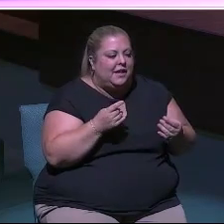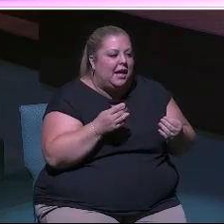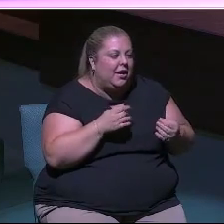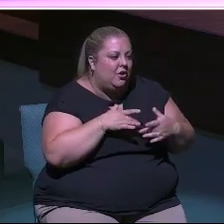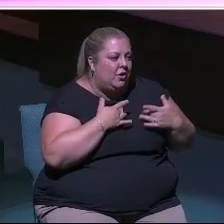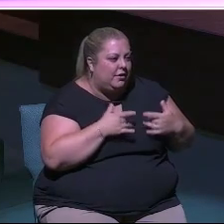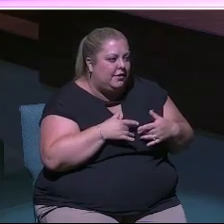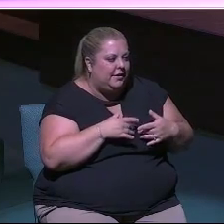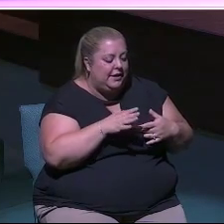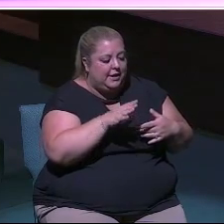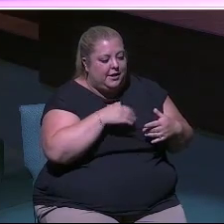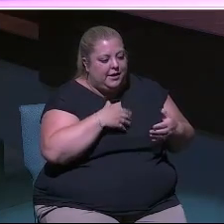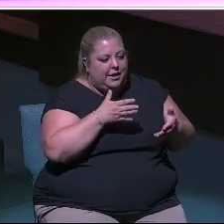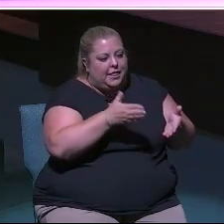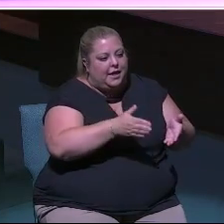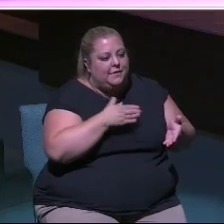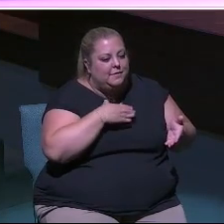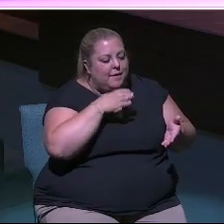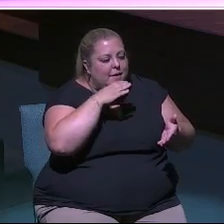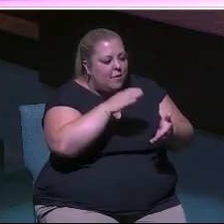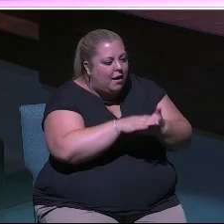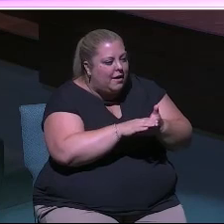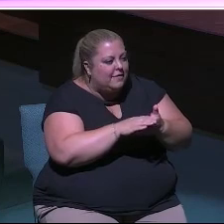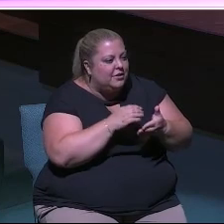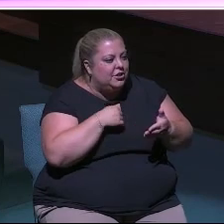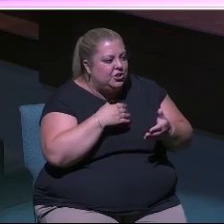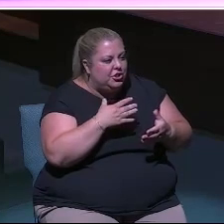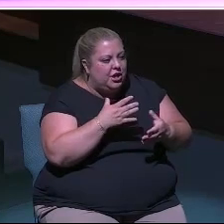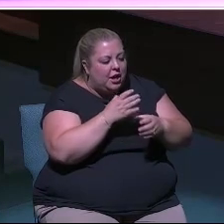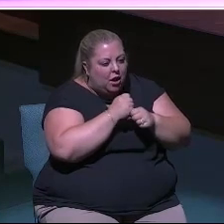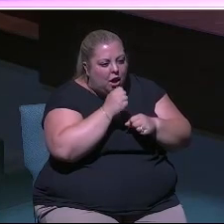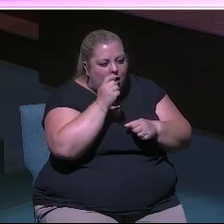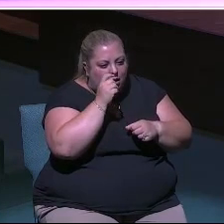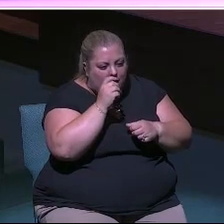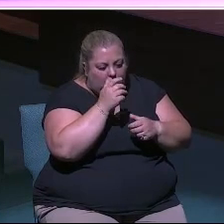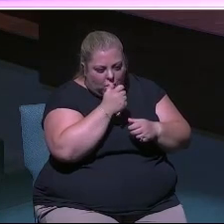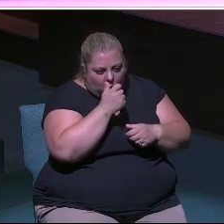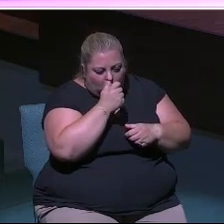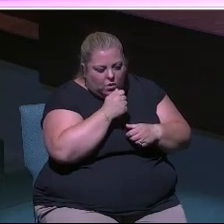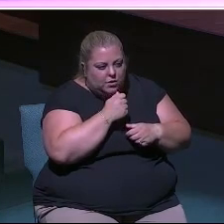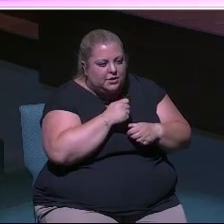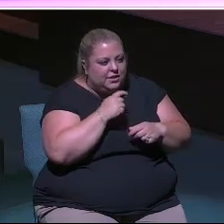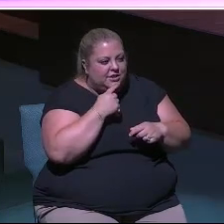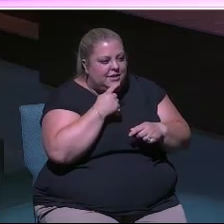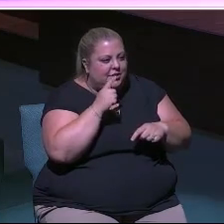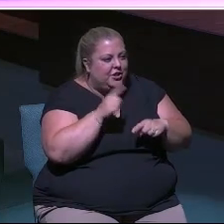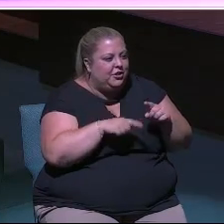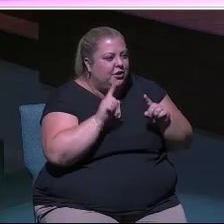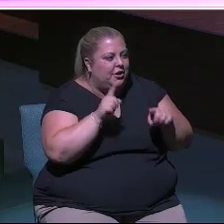Proctor. She catched a cold and wouldn't doctor. She couldn't stay. She had to go. Praise God from whom all blessings flow.